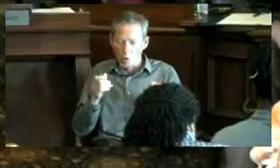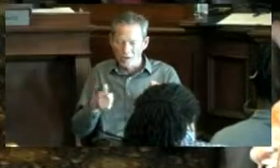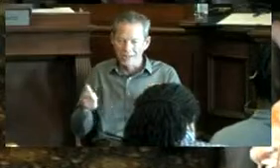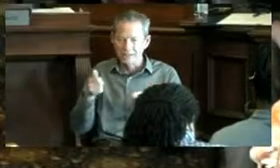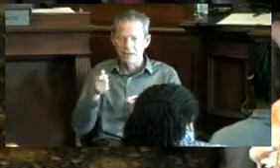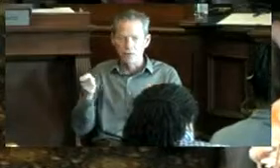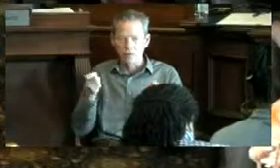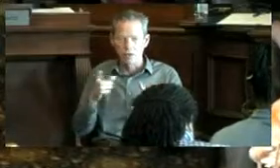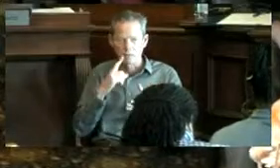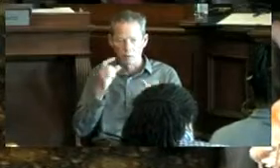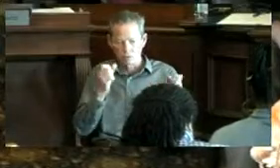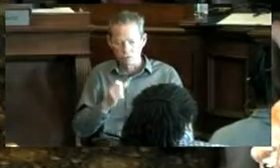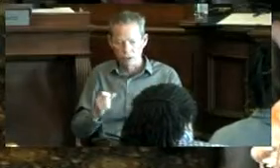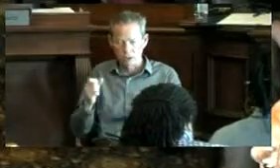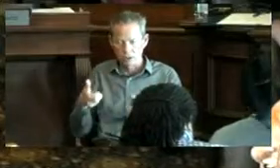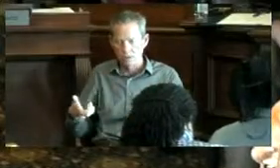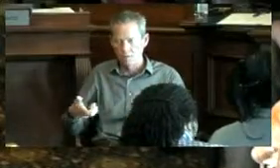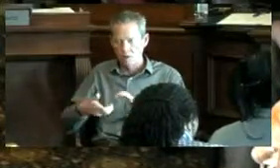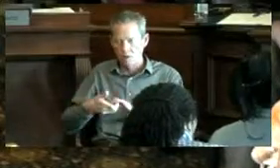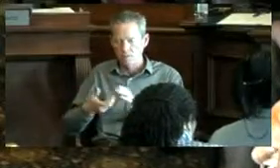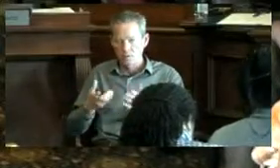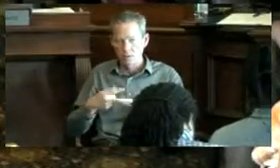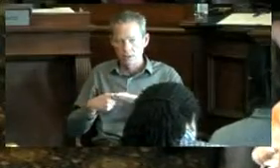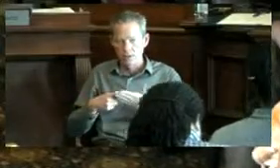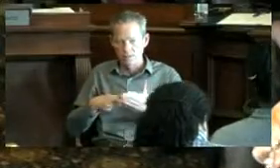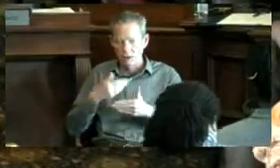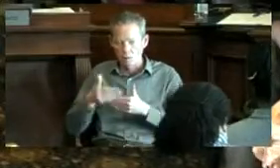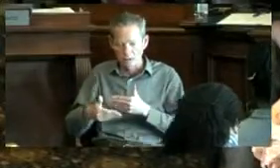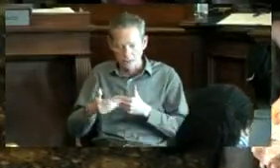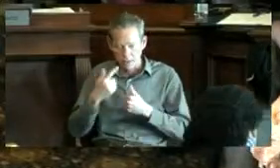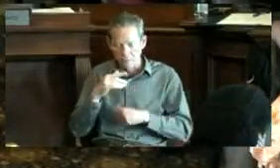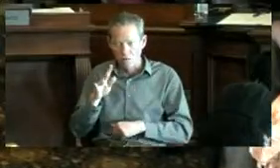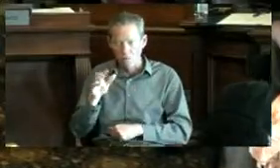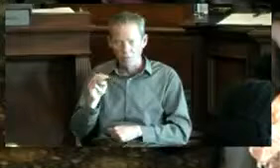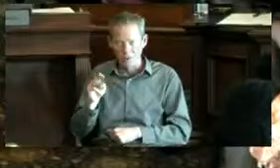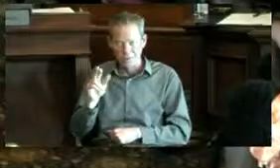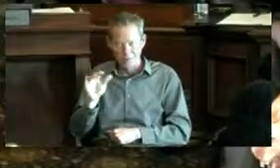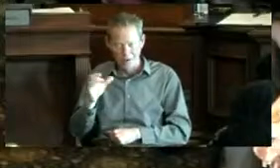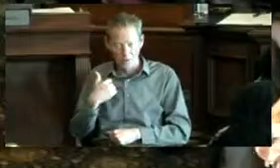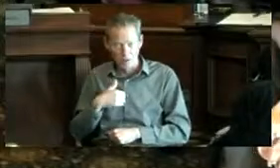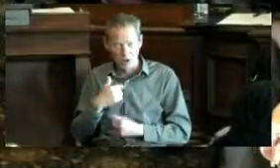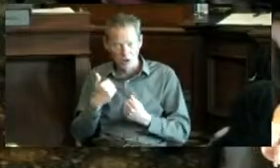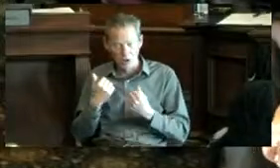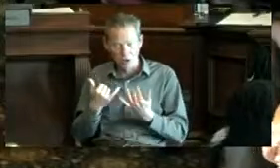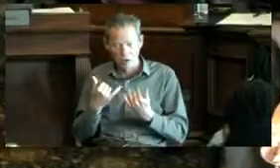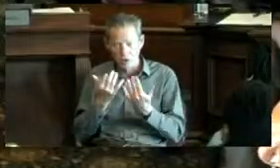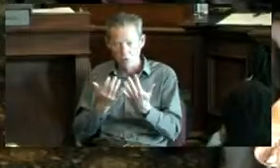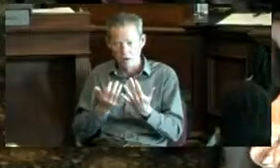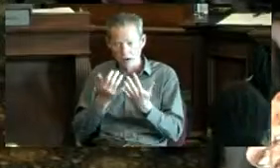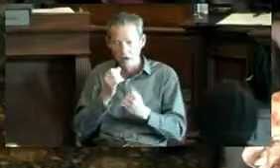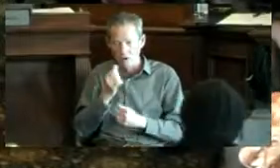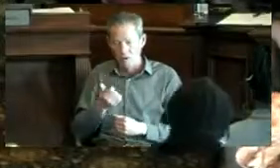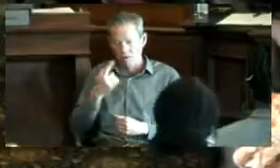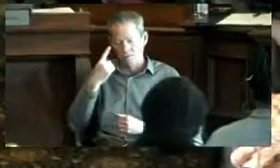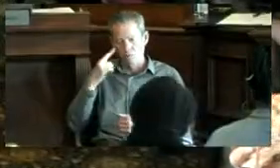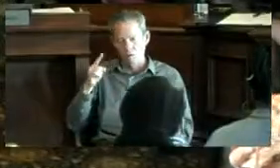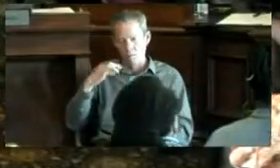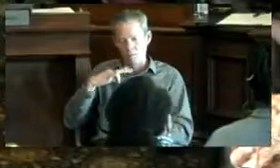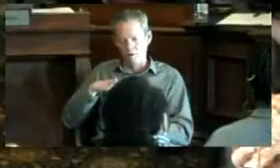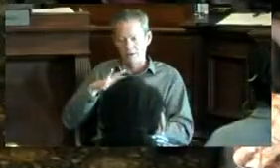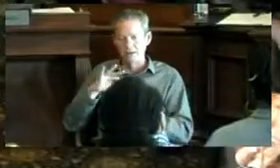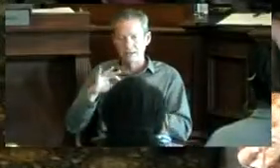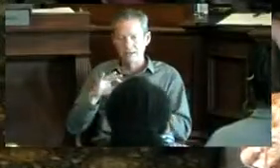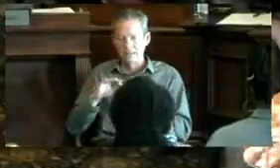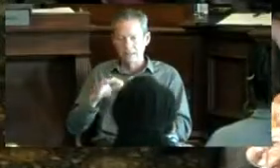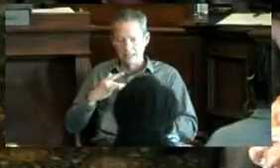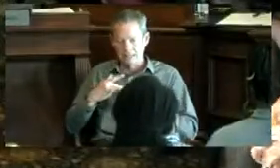co-executive director for strategic partnership. I want to talk about what's next for Bloom Rock. So we're currently awaiting our non-for-profit status